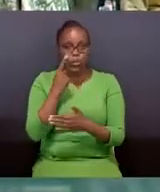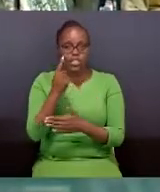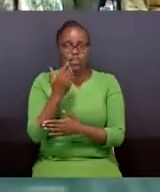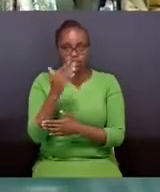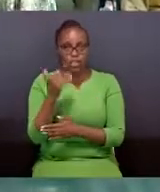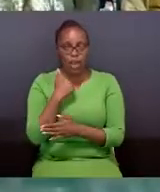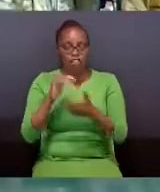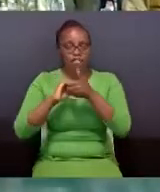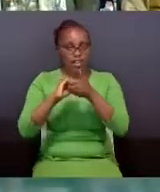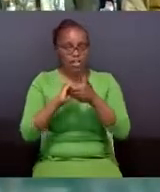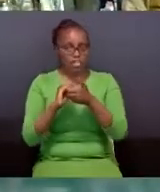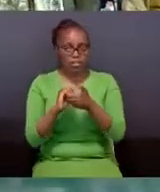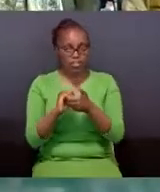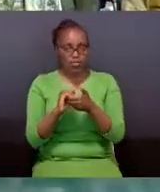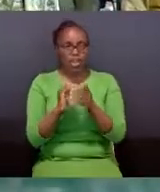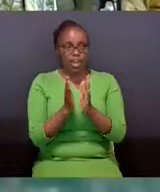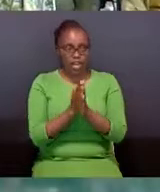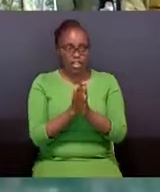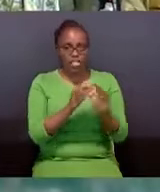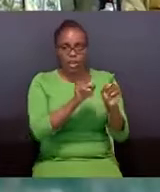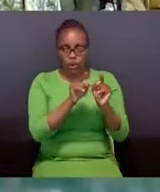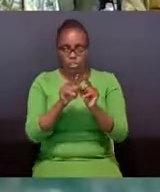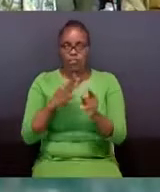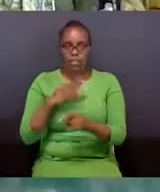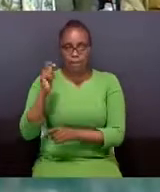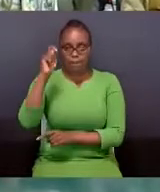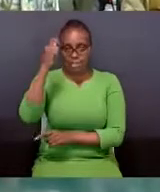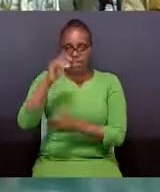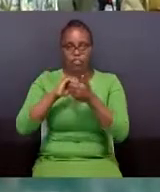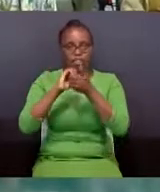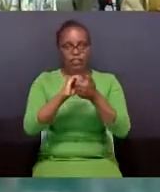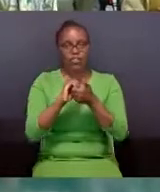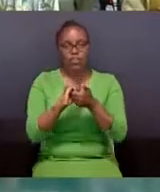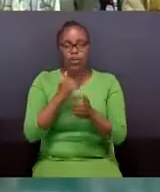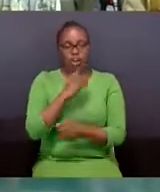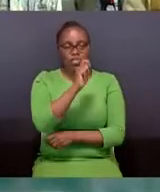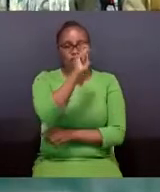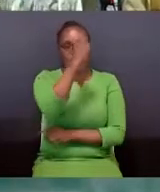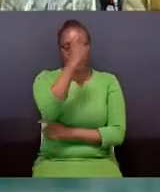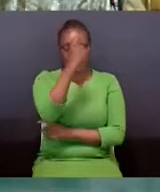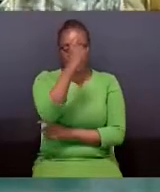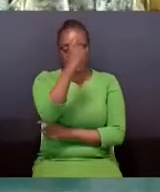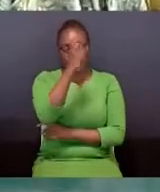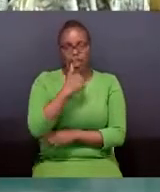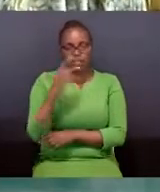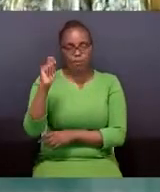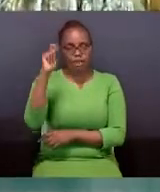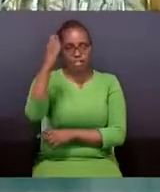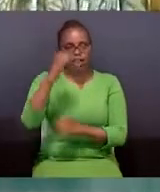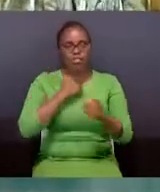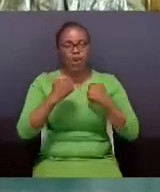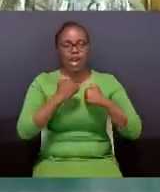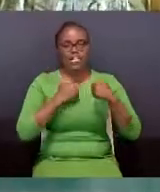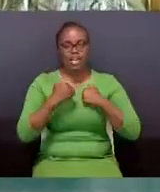have federations. And they are led by presidents of the federation. So we have the president of the